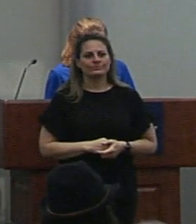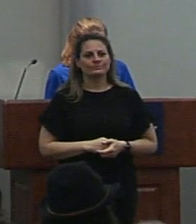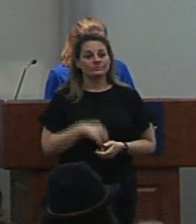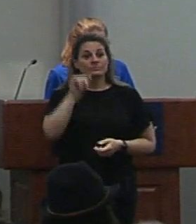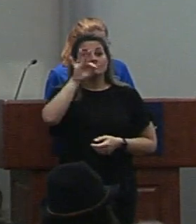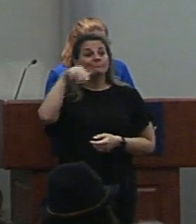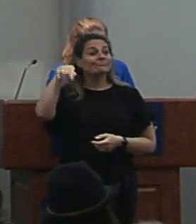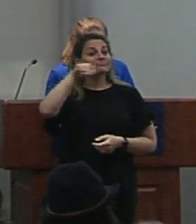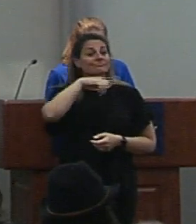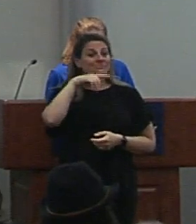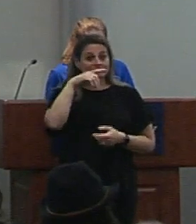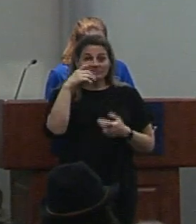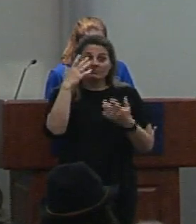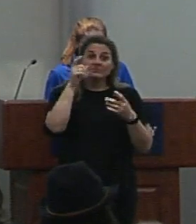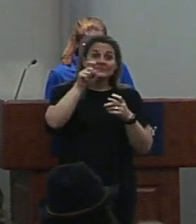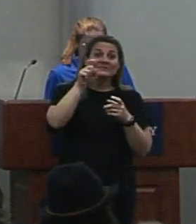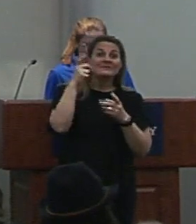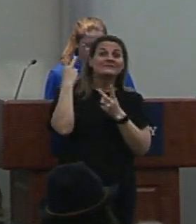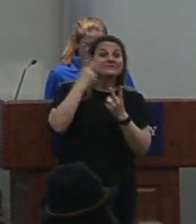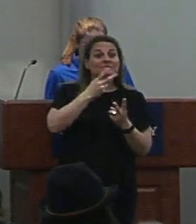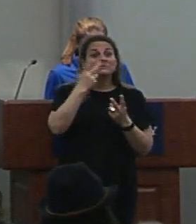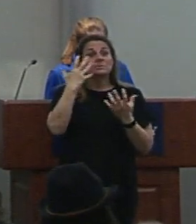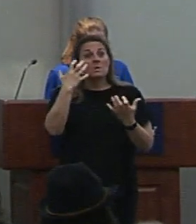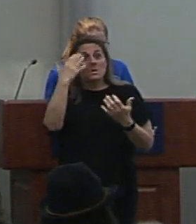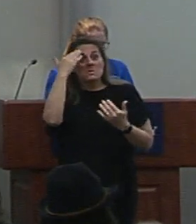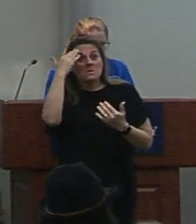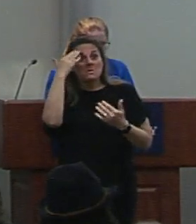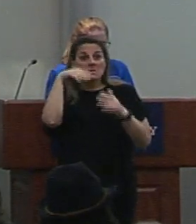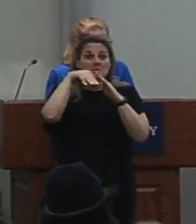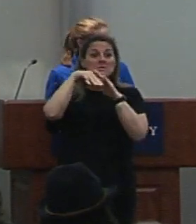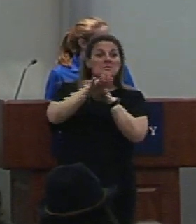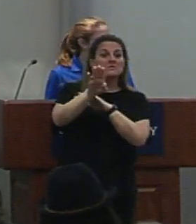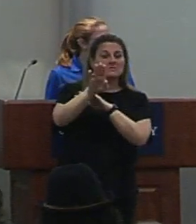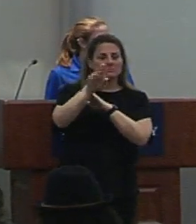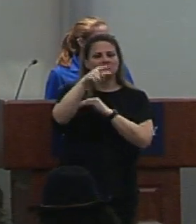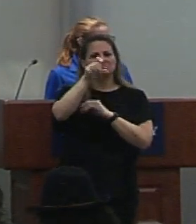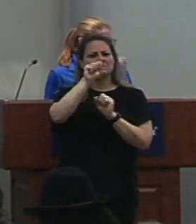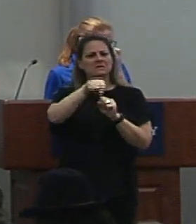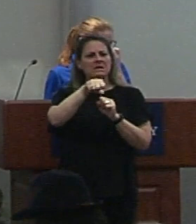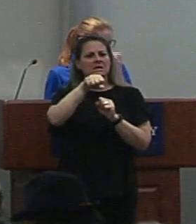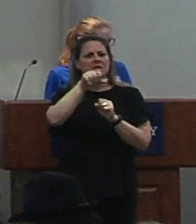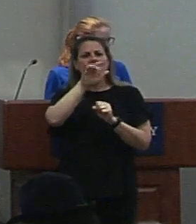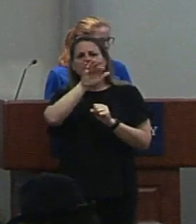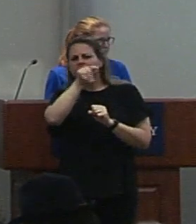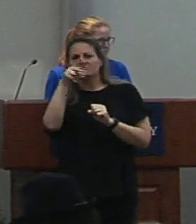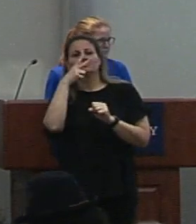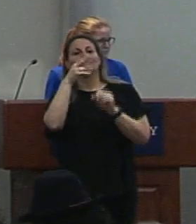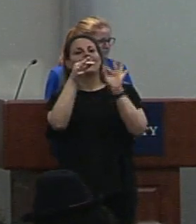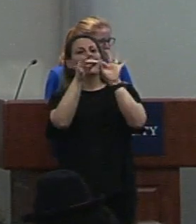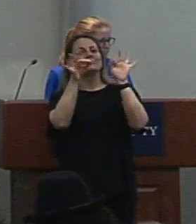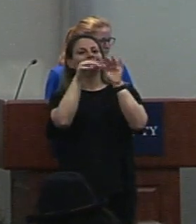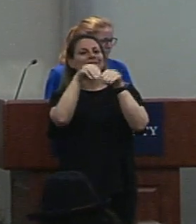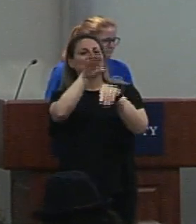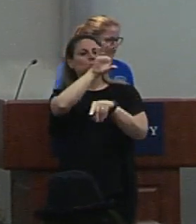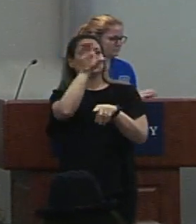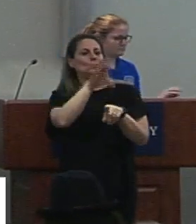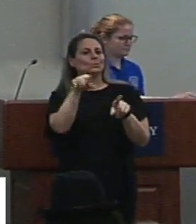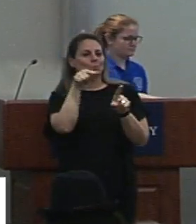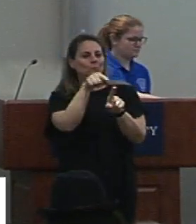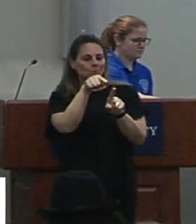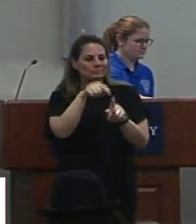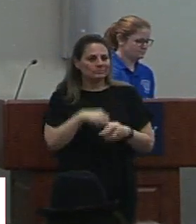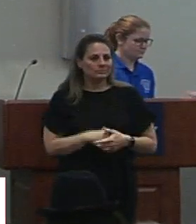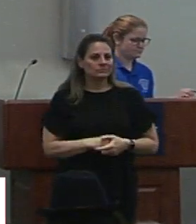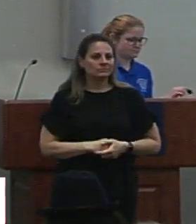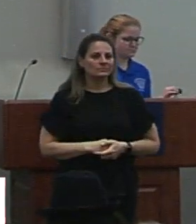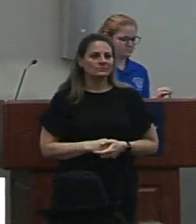the CC button at the bottom of your Zoom screen. ASL interpretation is also available. If